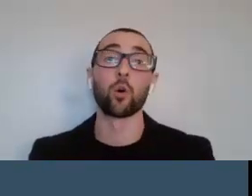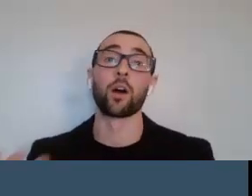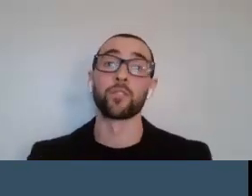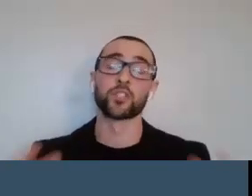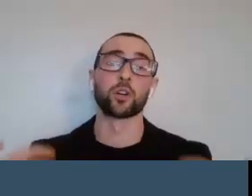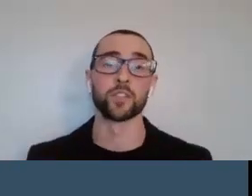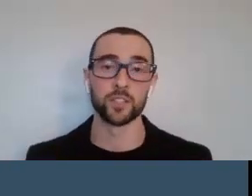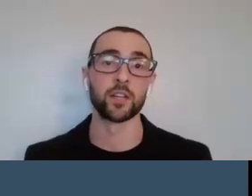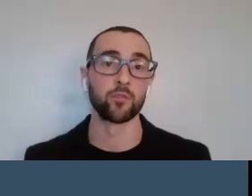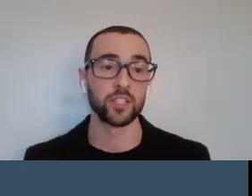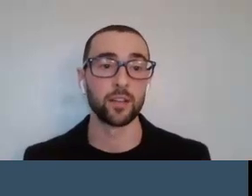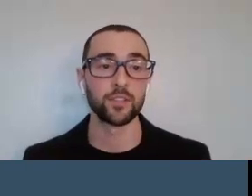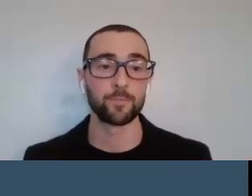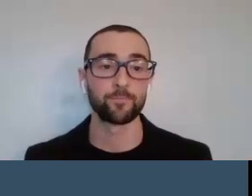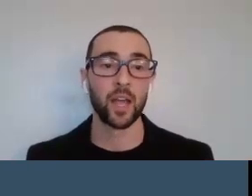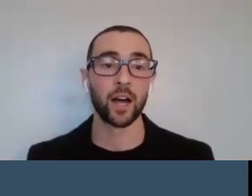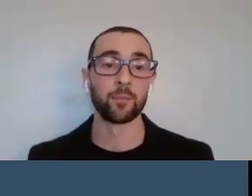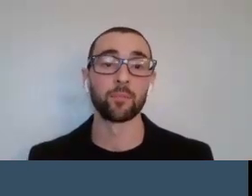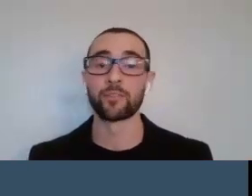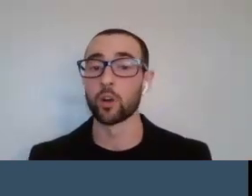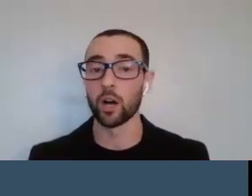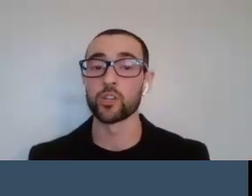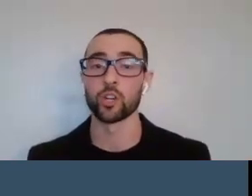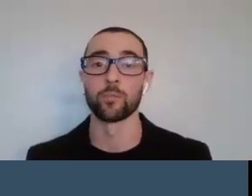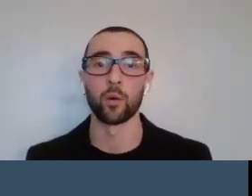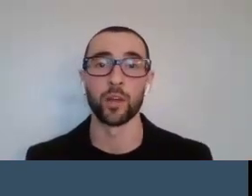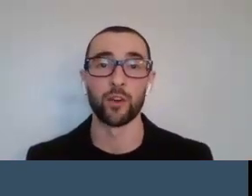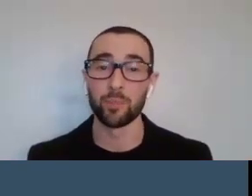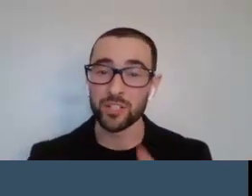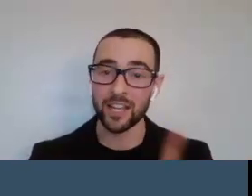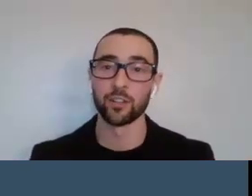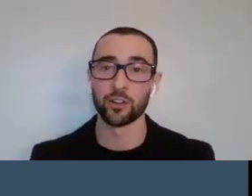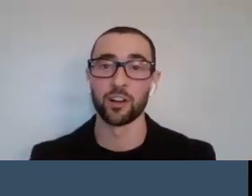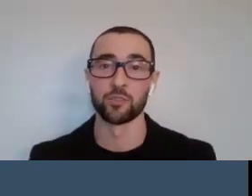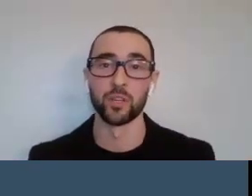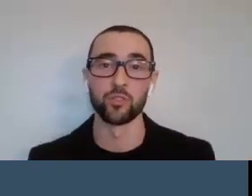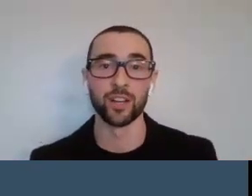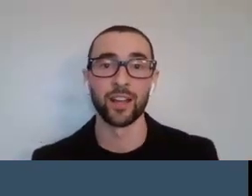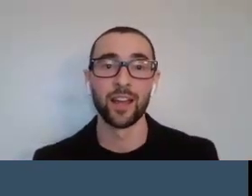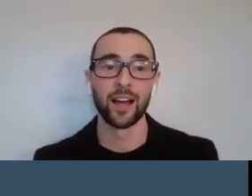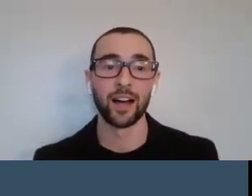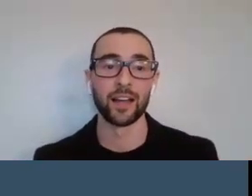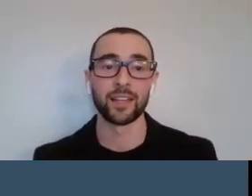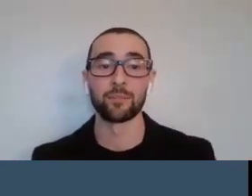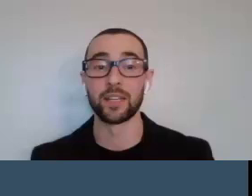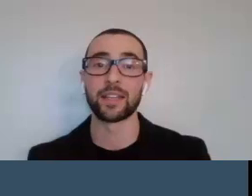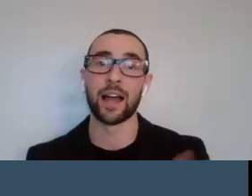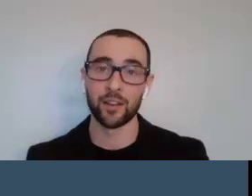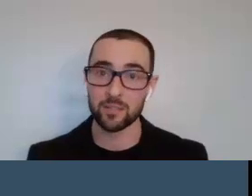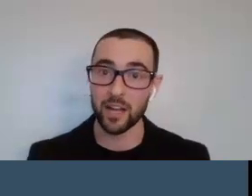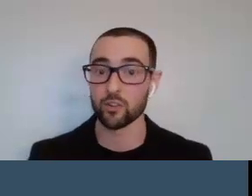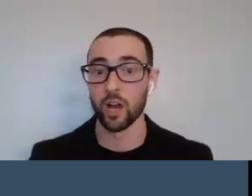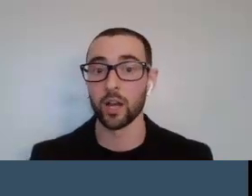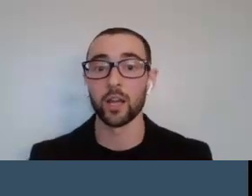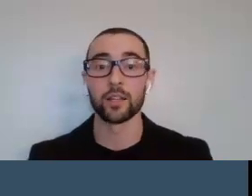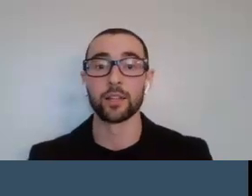received or of the services that you received. But if you're unsure about whether a particular contribution can be counted